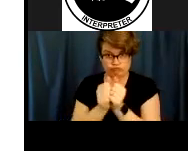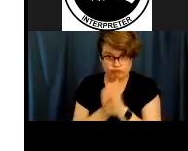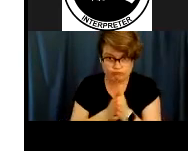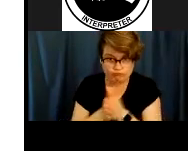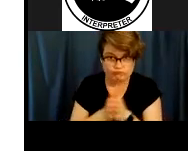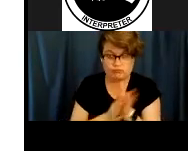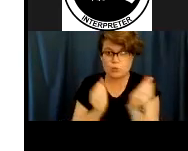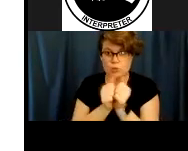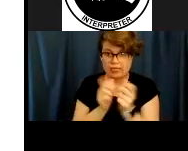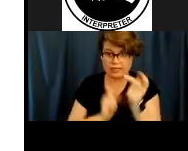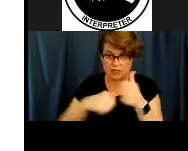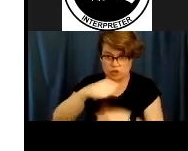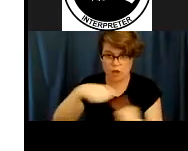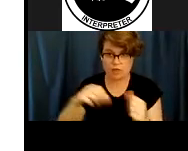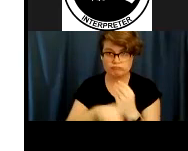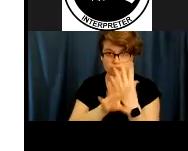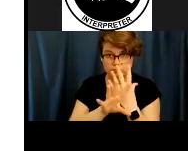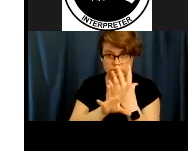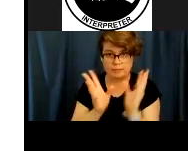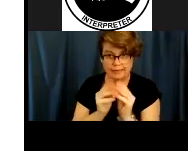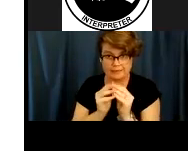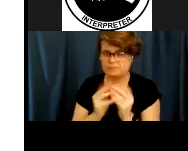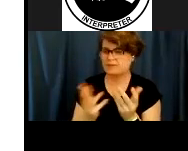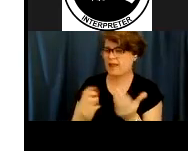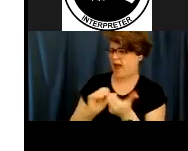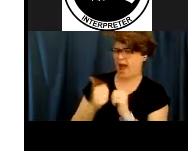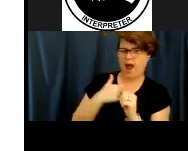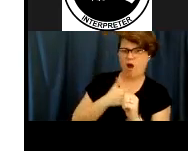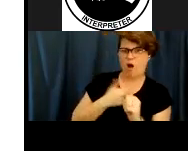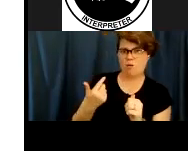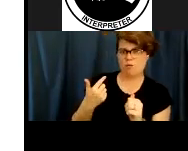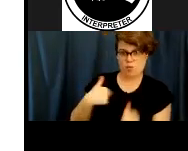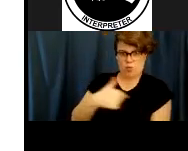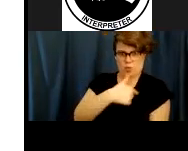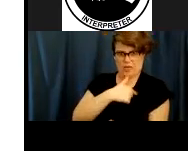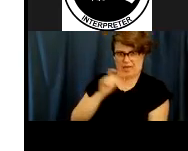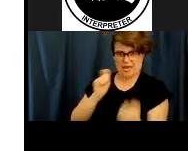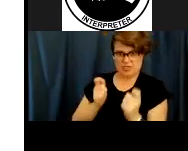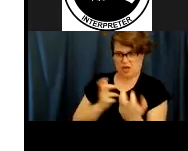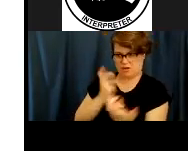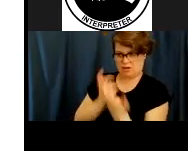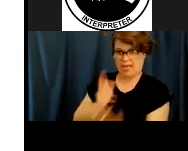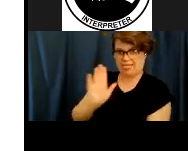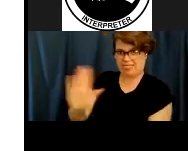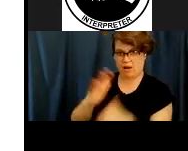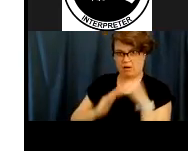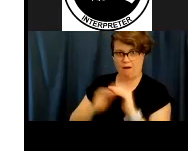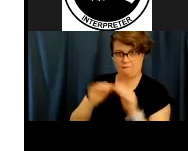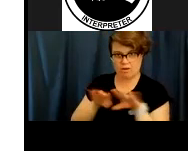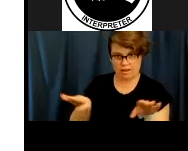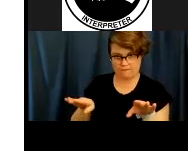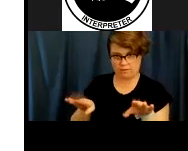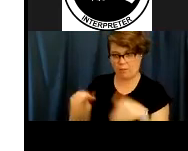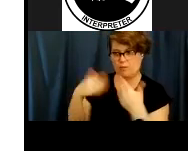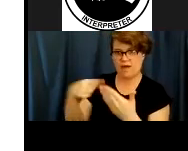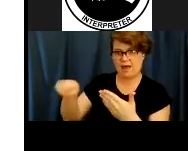a virtual meeting, how are we adjusting maybe to their comfort level and providing that space for